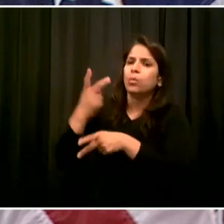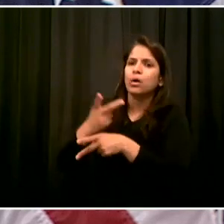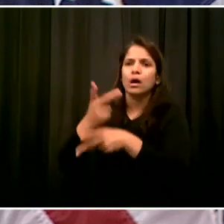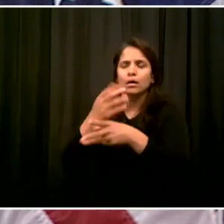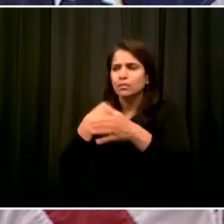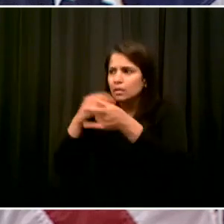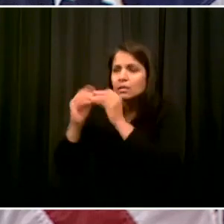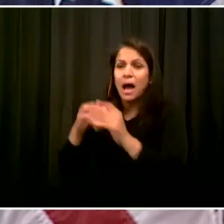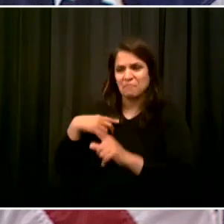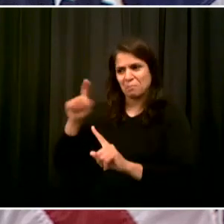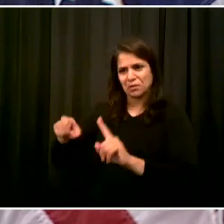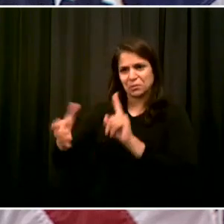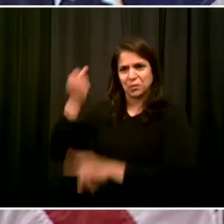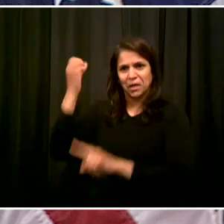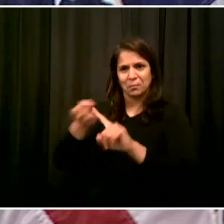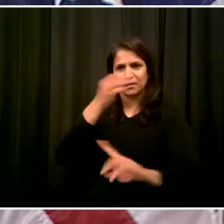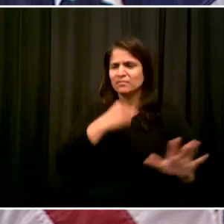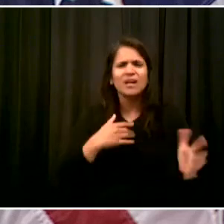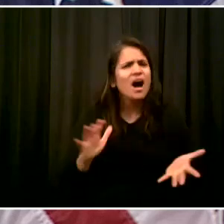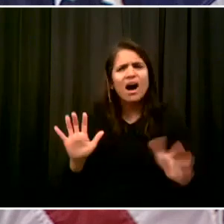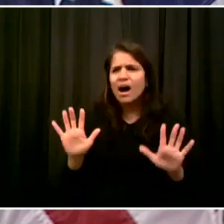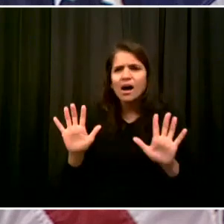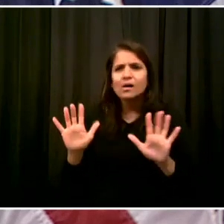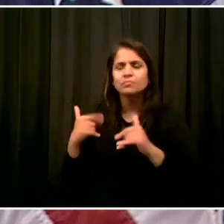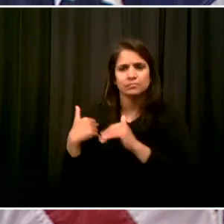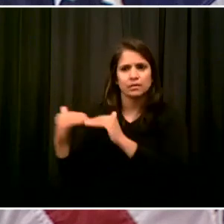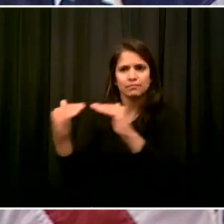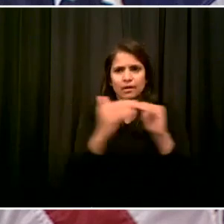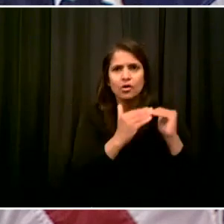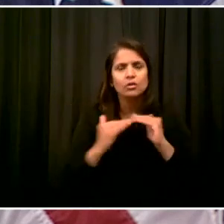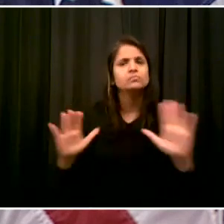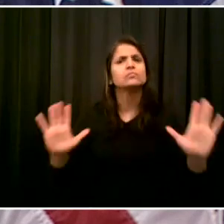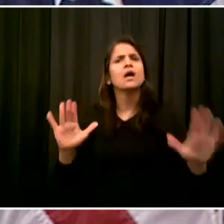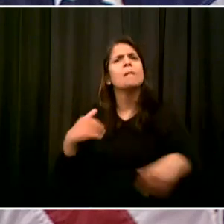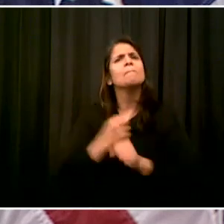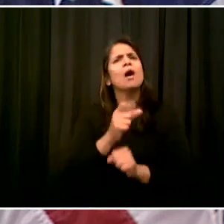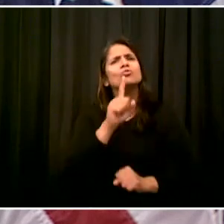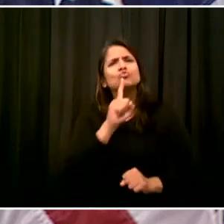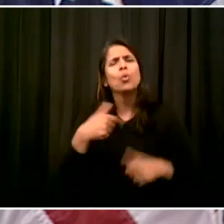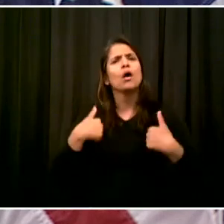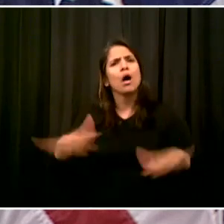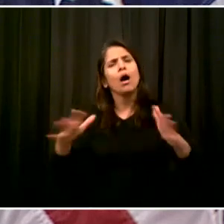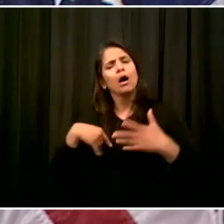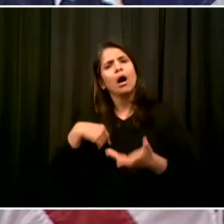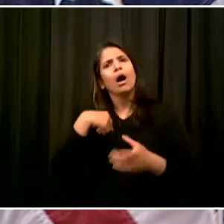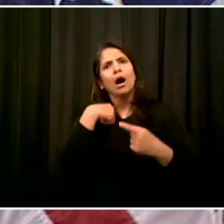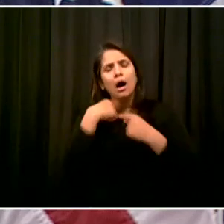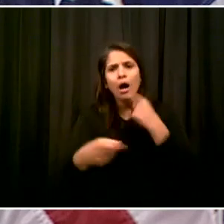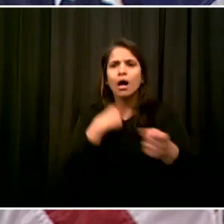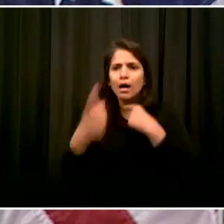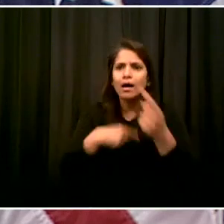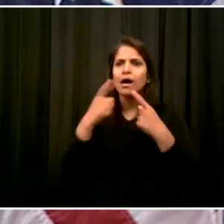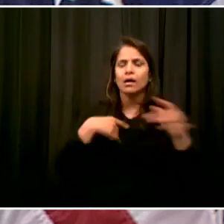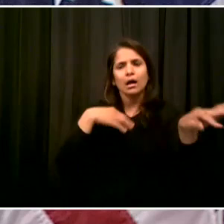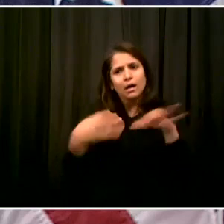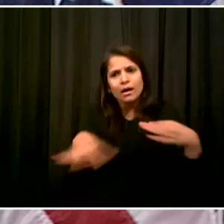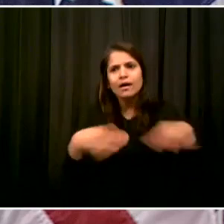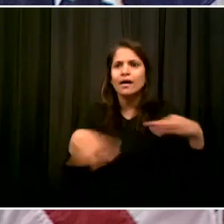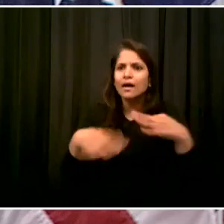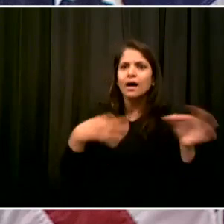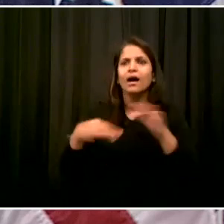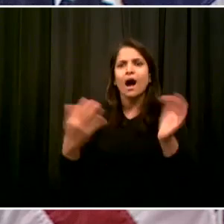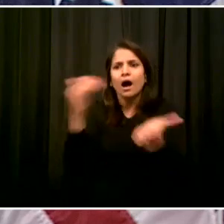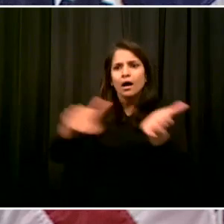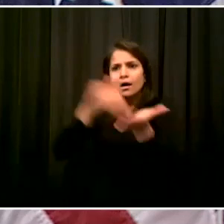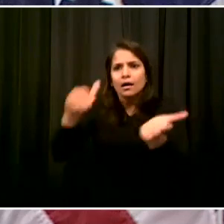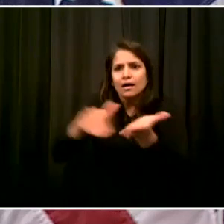police commissioner saying if we got rid of stop and frisk, that broken and unconstitutional approach to stop and frisk, that somehow this city would devolve into crime and